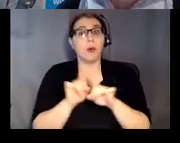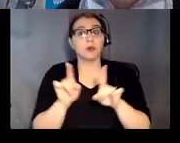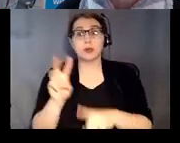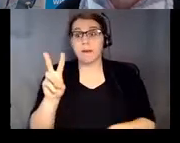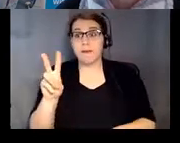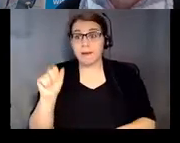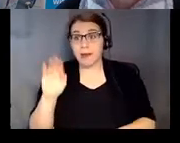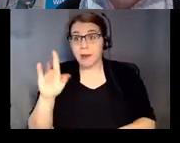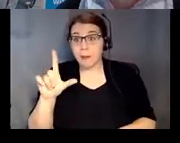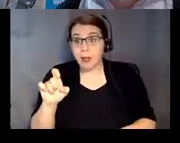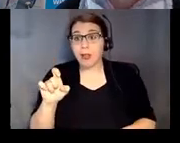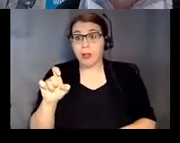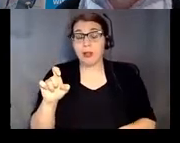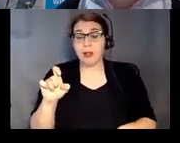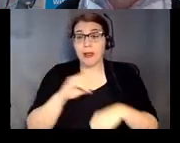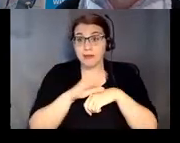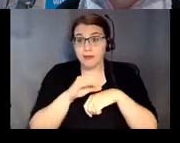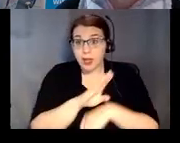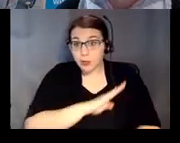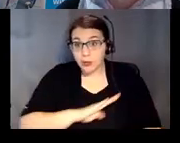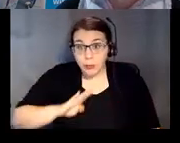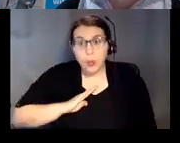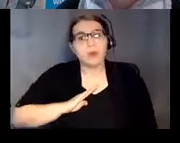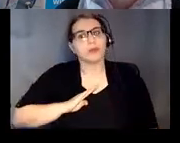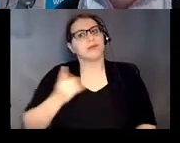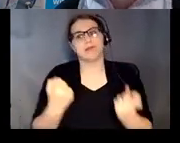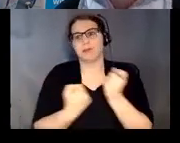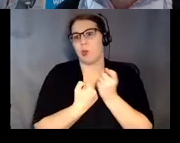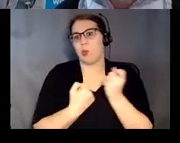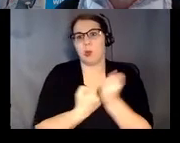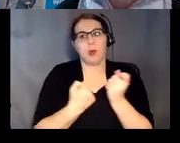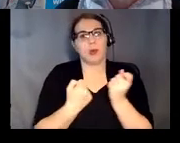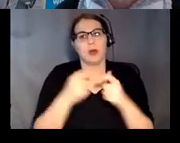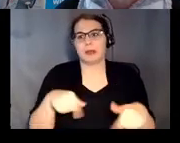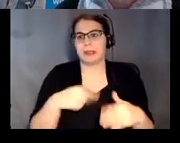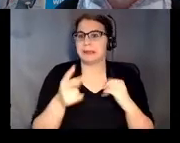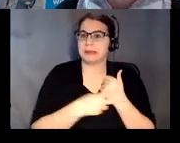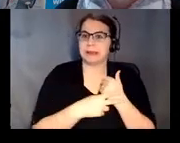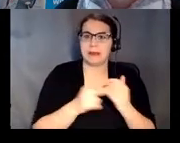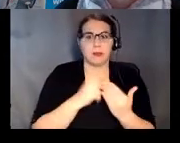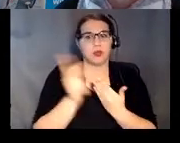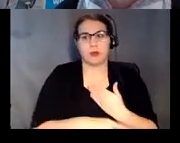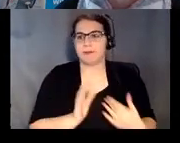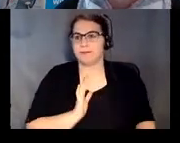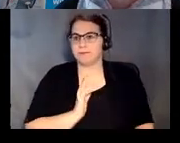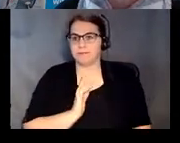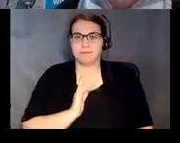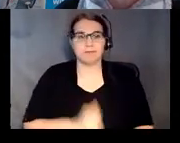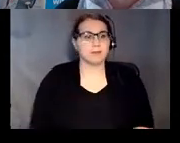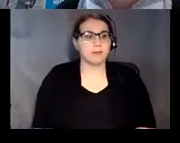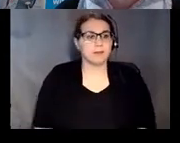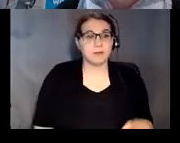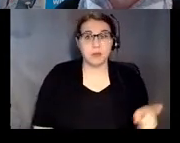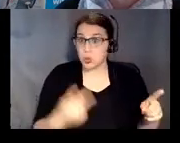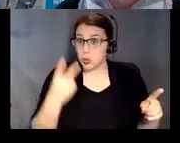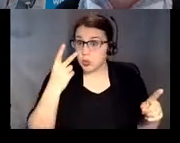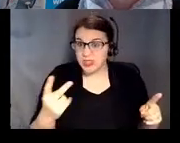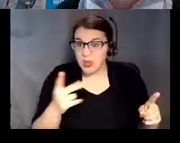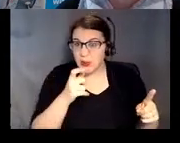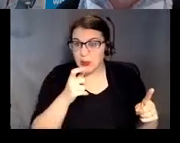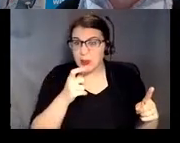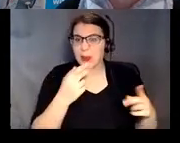their ongoing support of WVABLE Savings Program. As you can see in the slide, the members are made up of